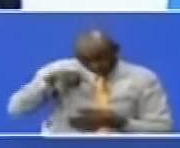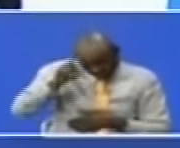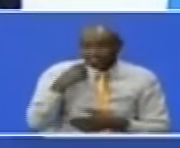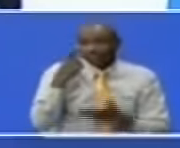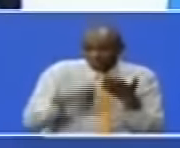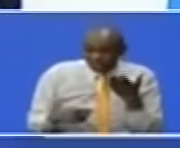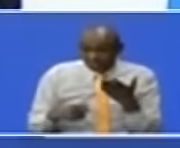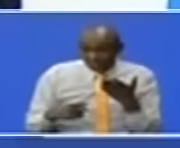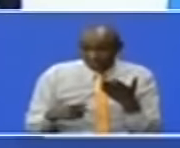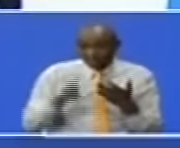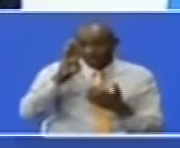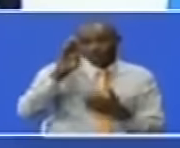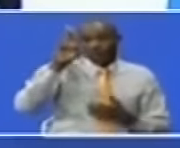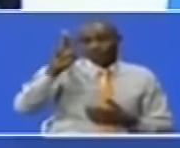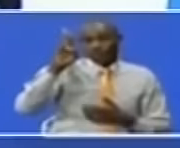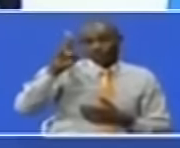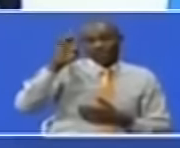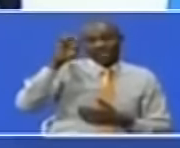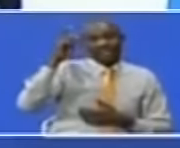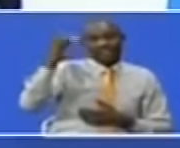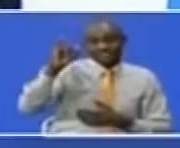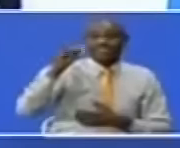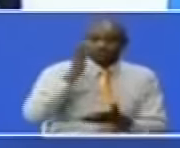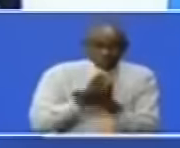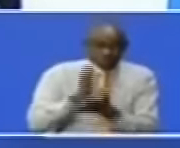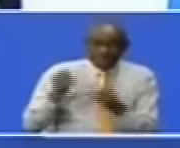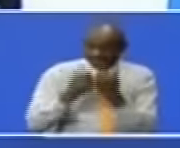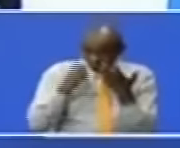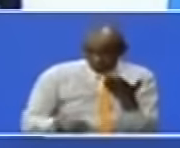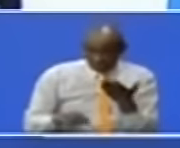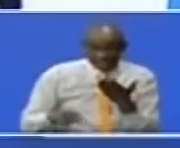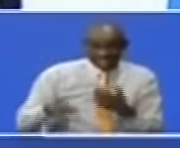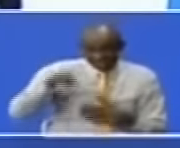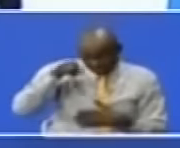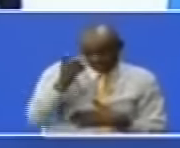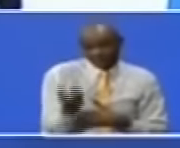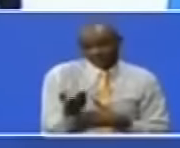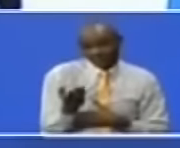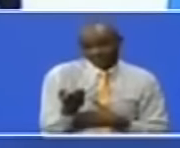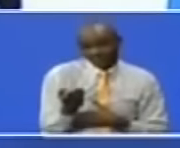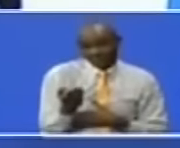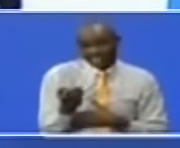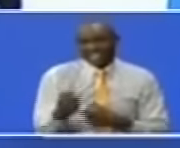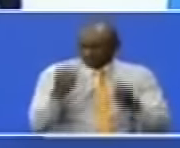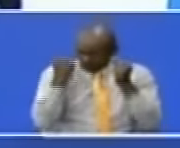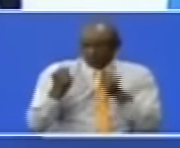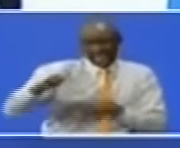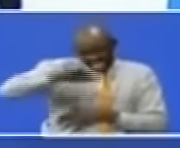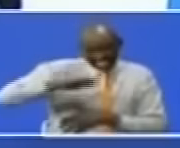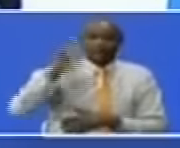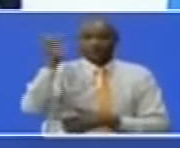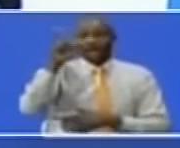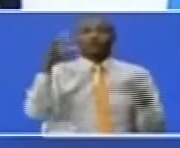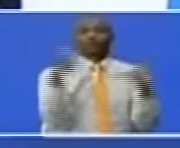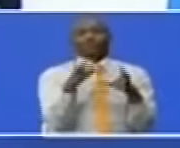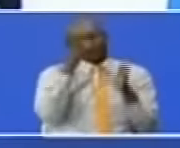in particular, Bureti constituency, which happens to have been a perceived stronghold of the KANU candidate,